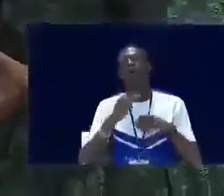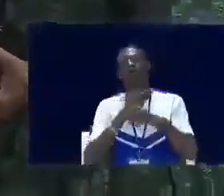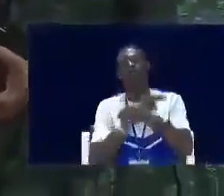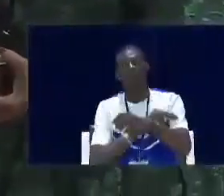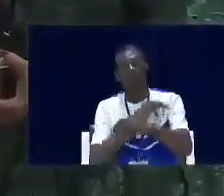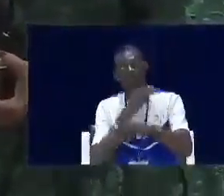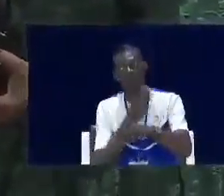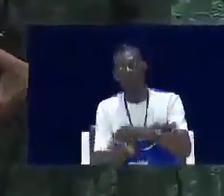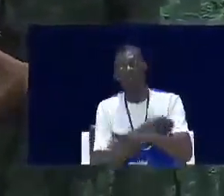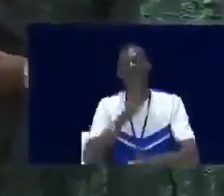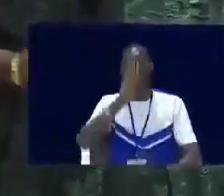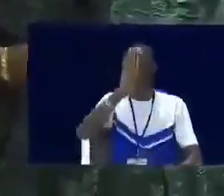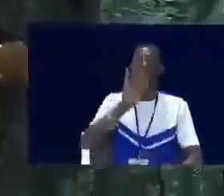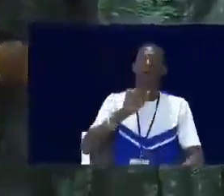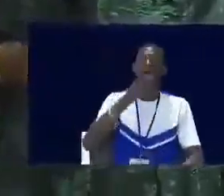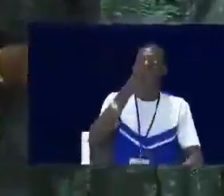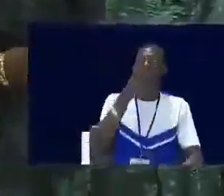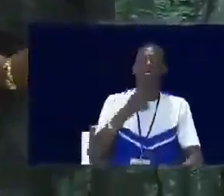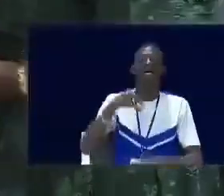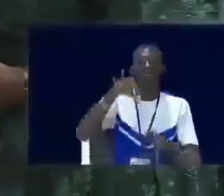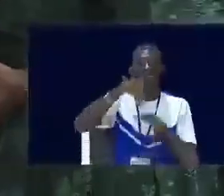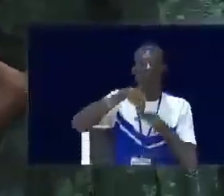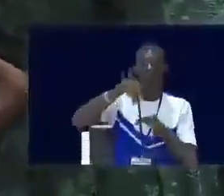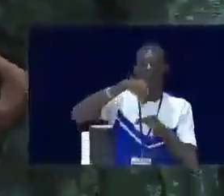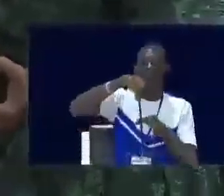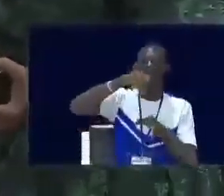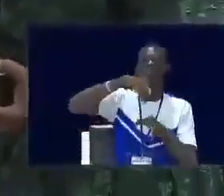might, oh yes, by my